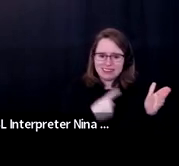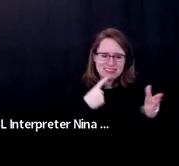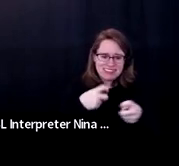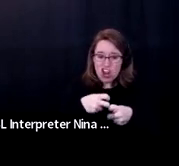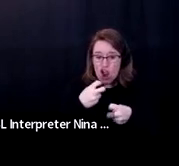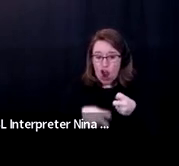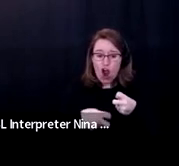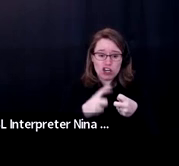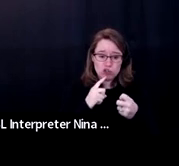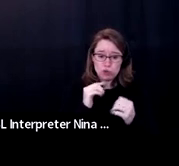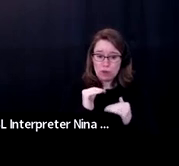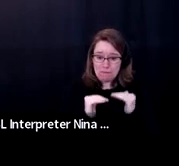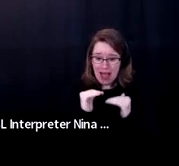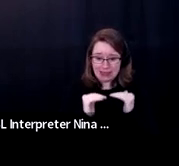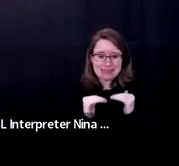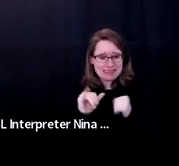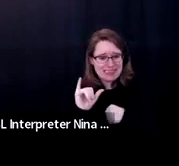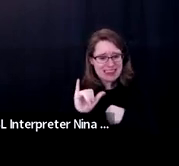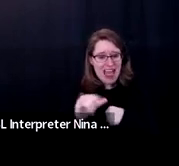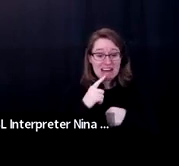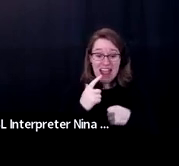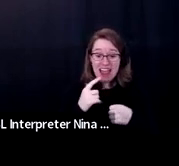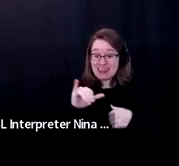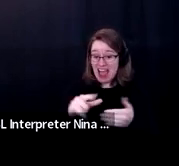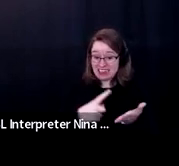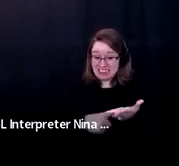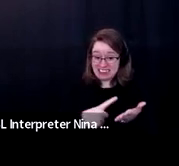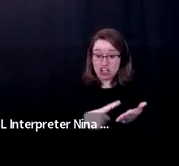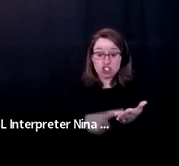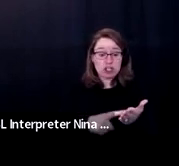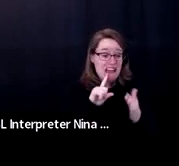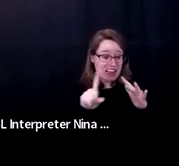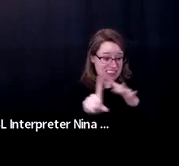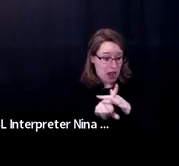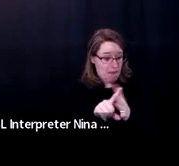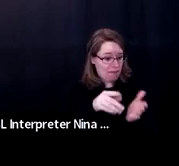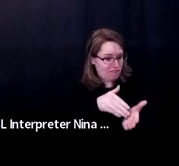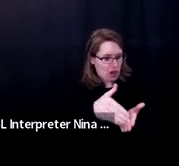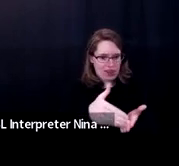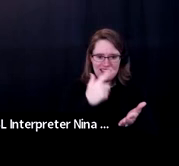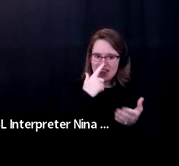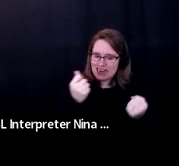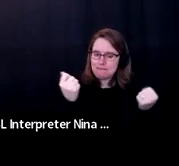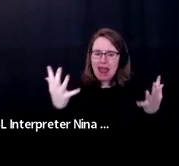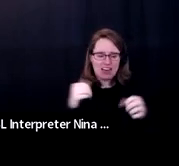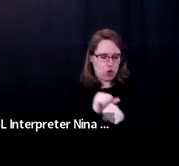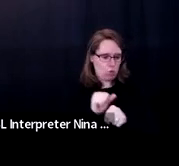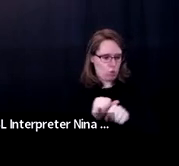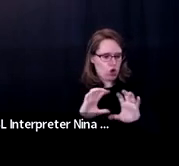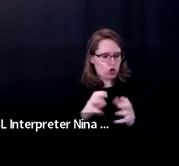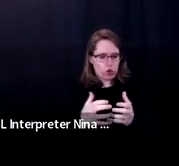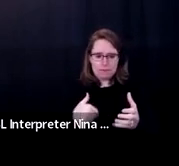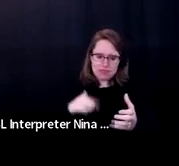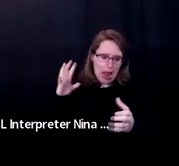really balance that, and a lot of that discussion has come up in a number of work groups that I've